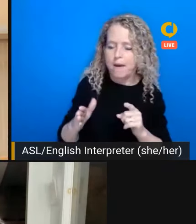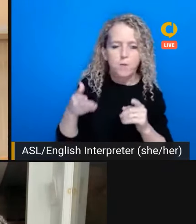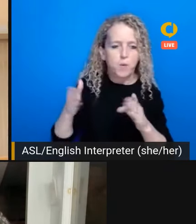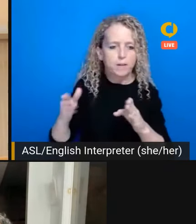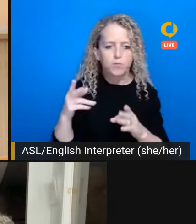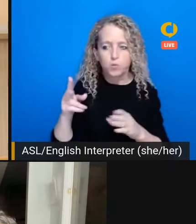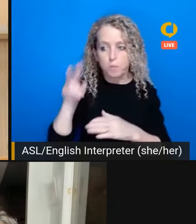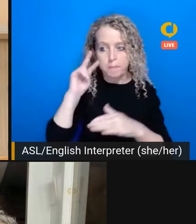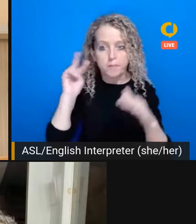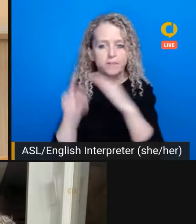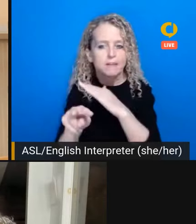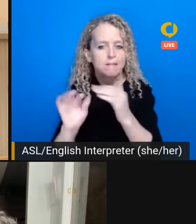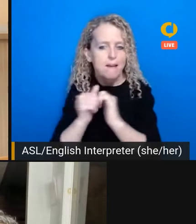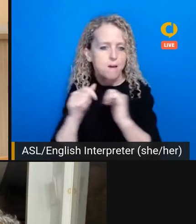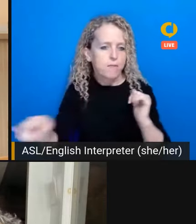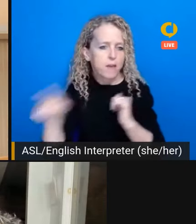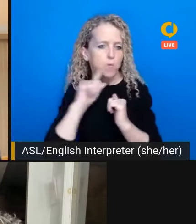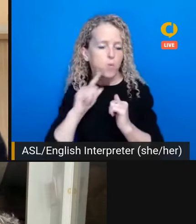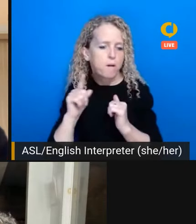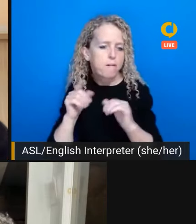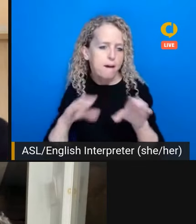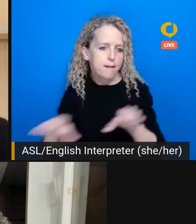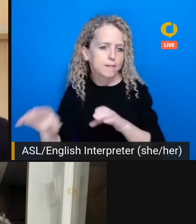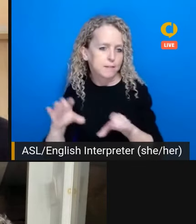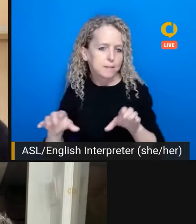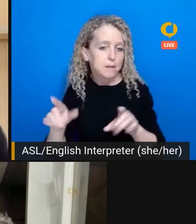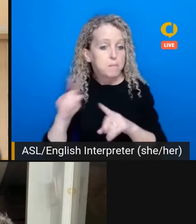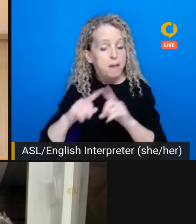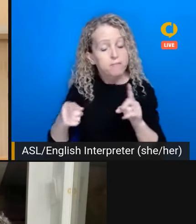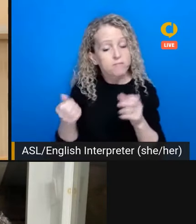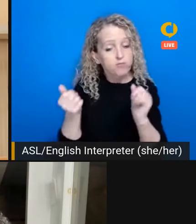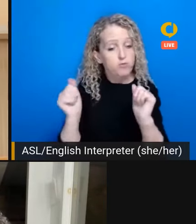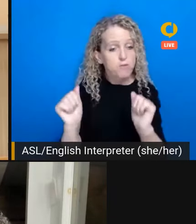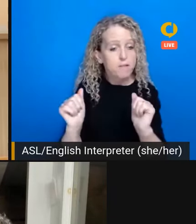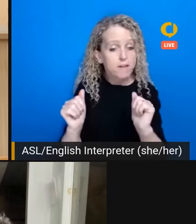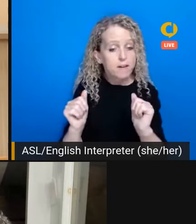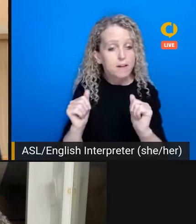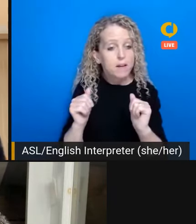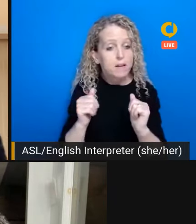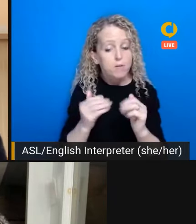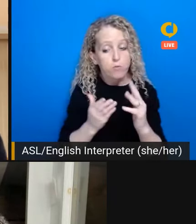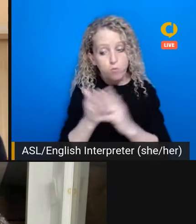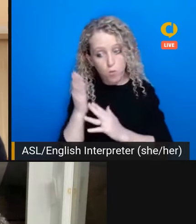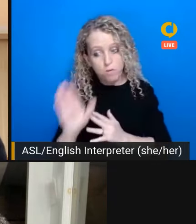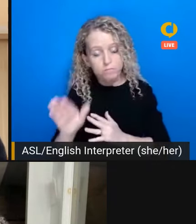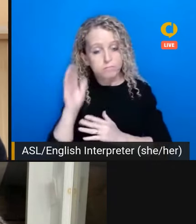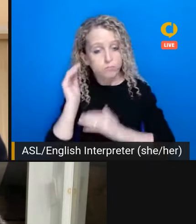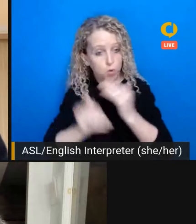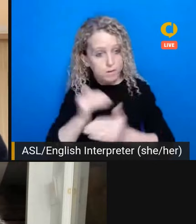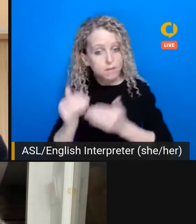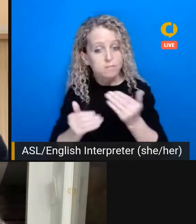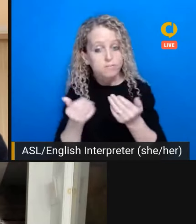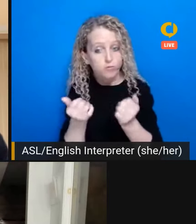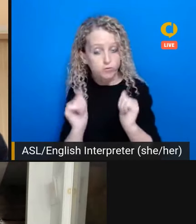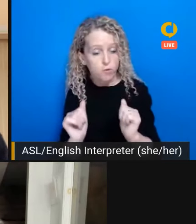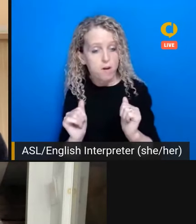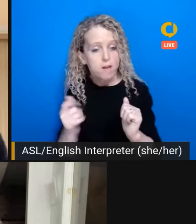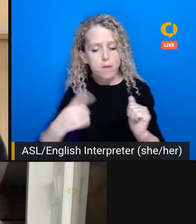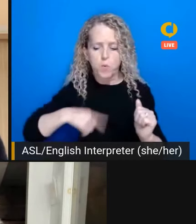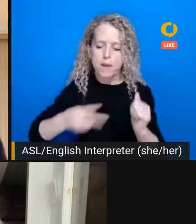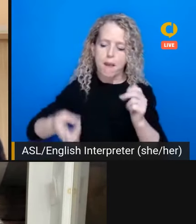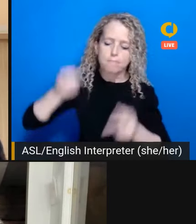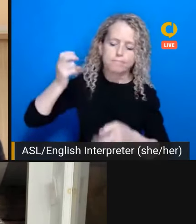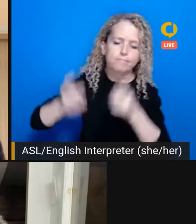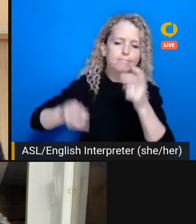And that's an attempt. And through these attempts, we sometimes yield useful